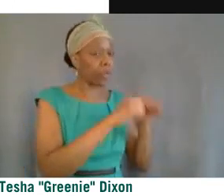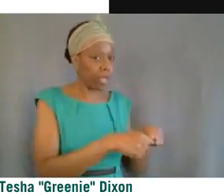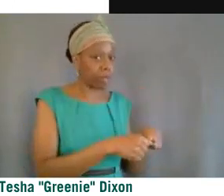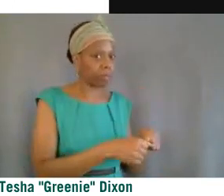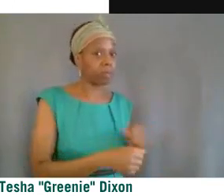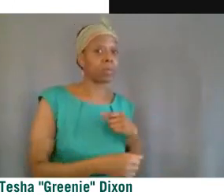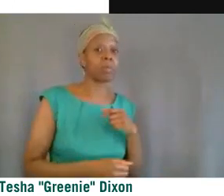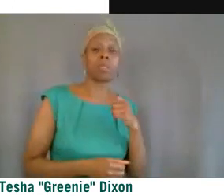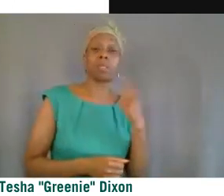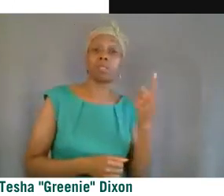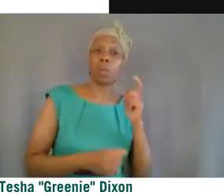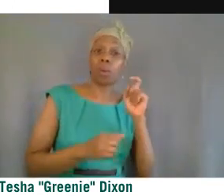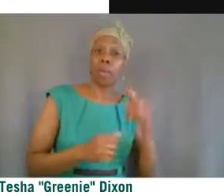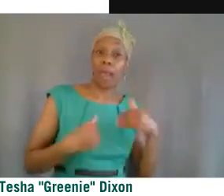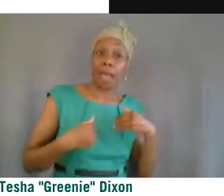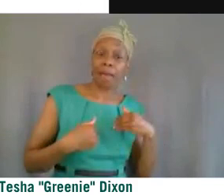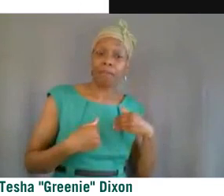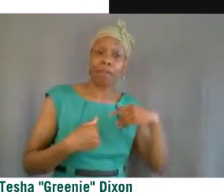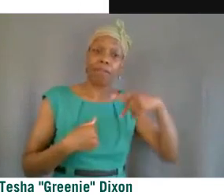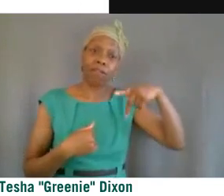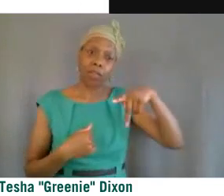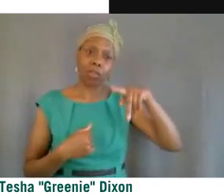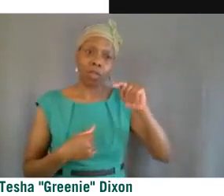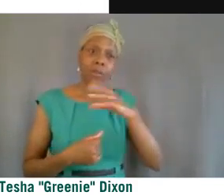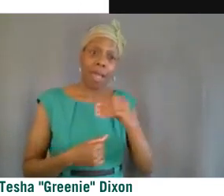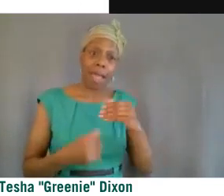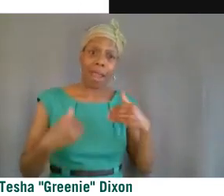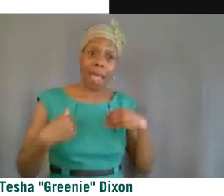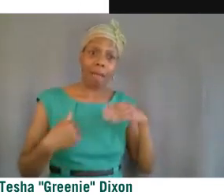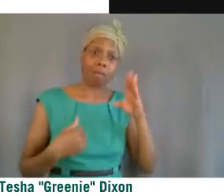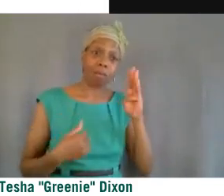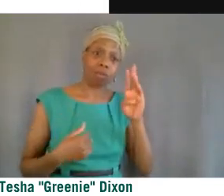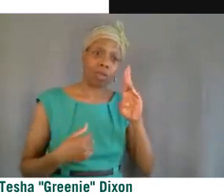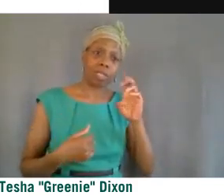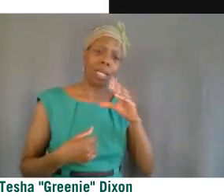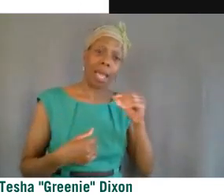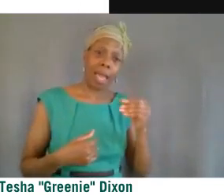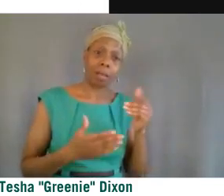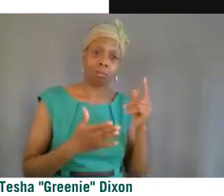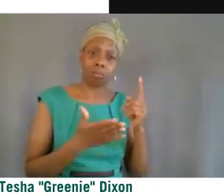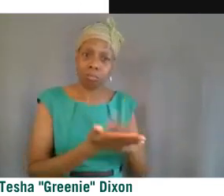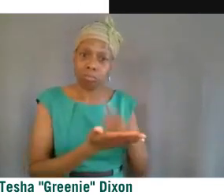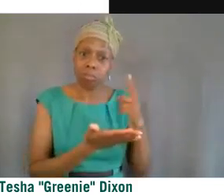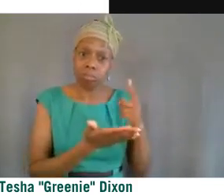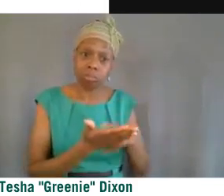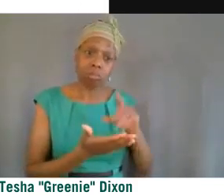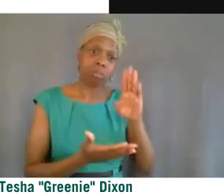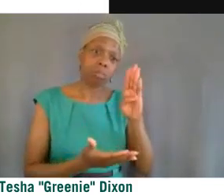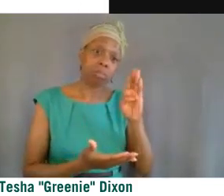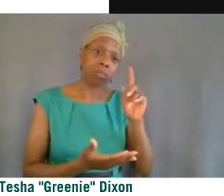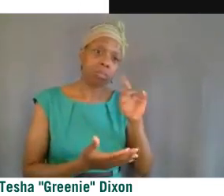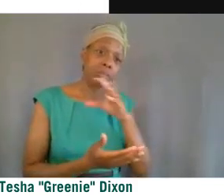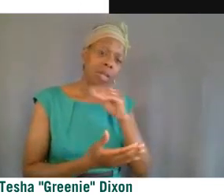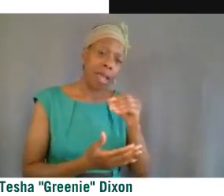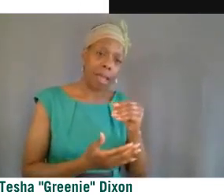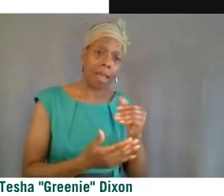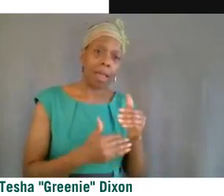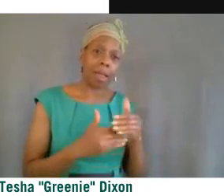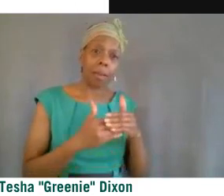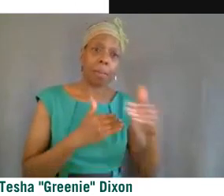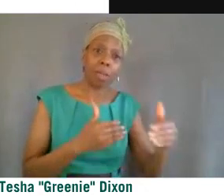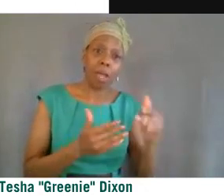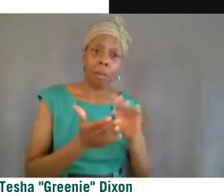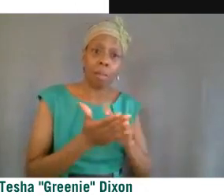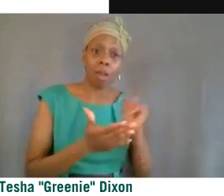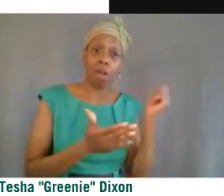physical therapy and wearing braces and receiving periodic Botox and beyond medicine. All of these things can be combined